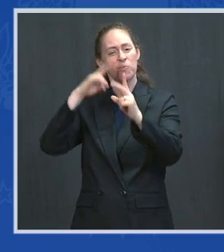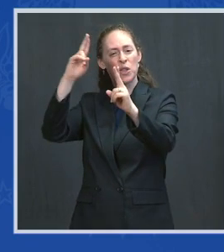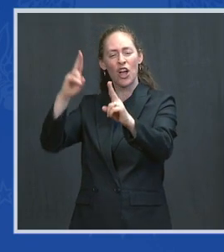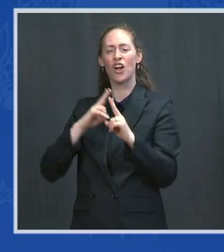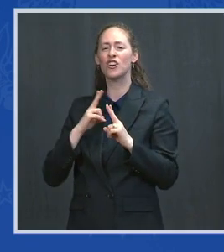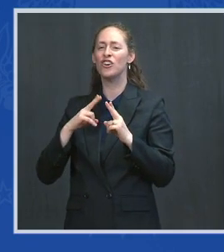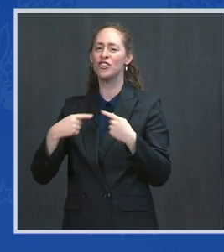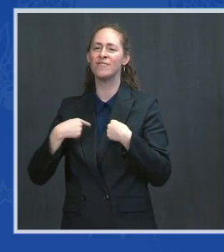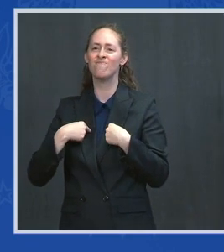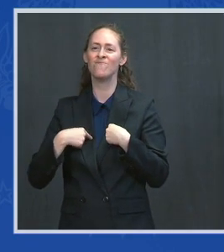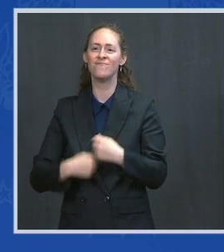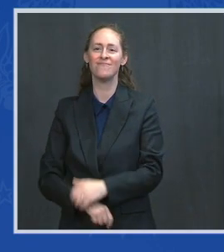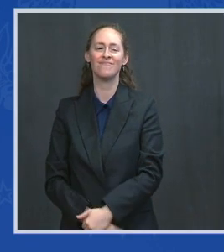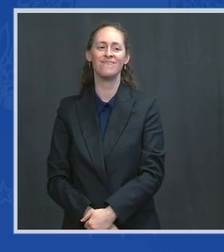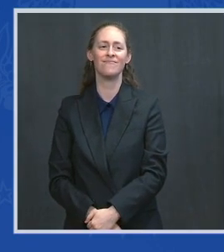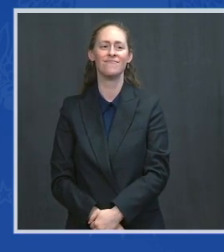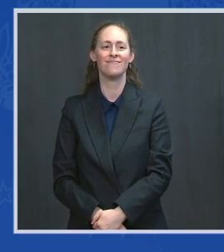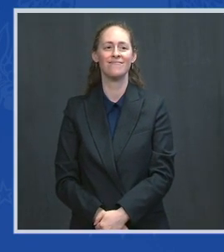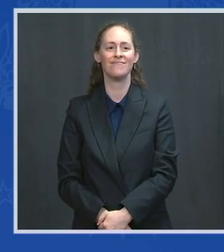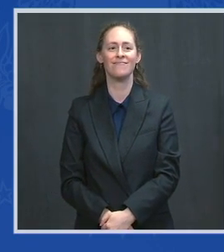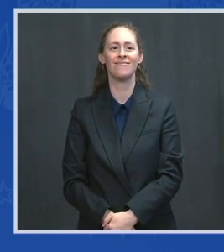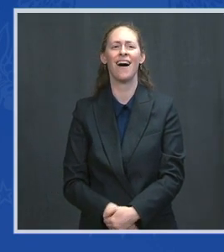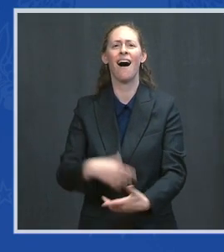I don't know who's calling, but tell them we're busy.